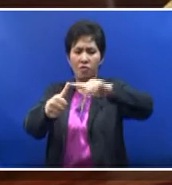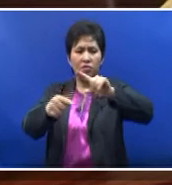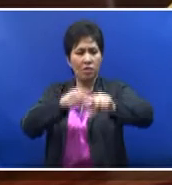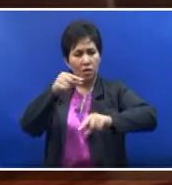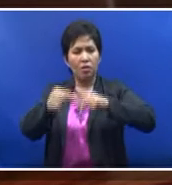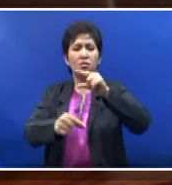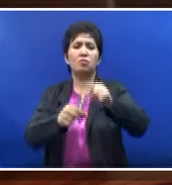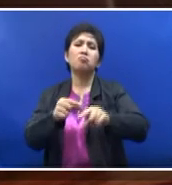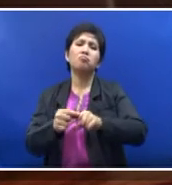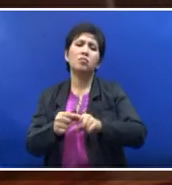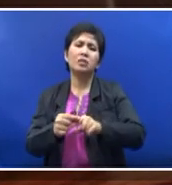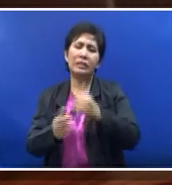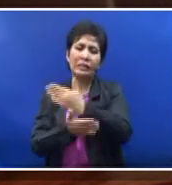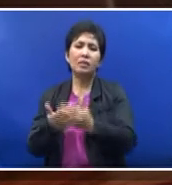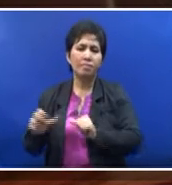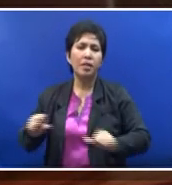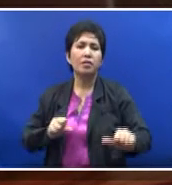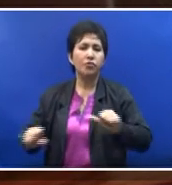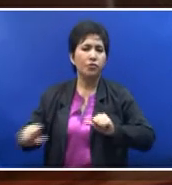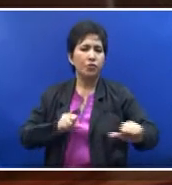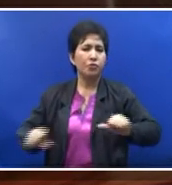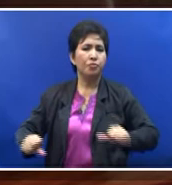then you follow certain action.